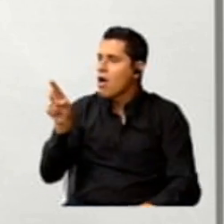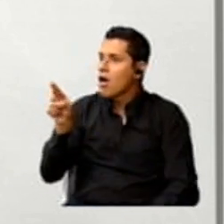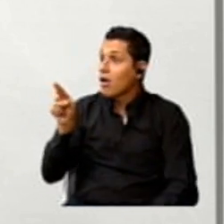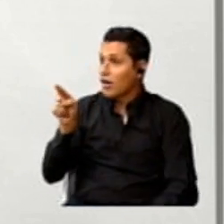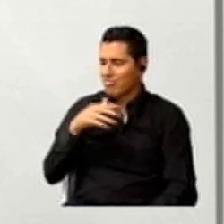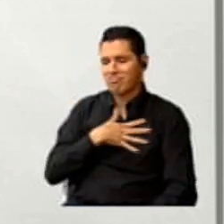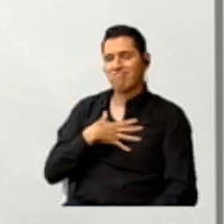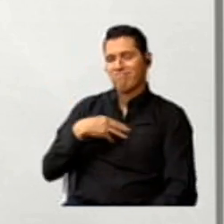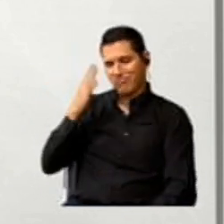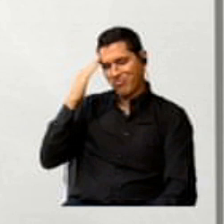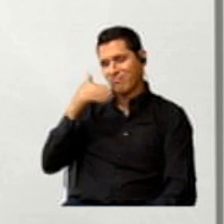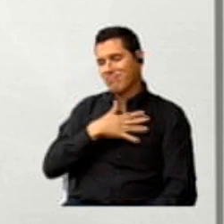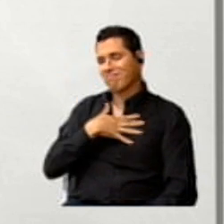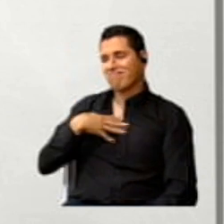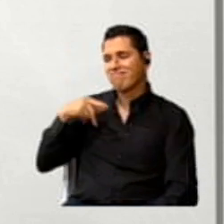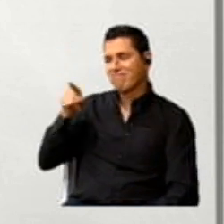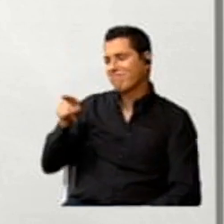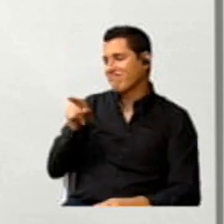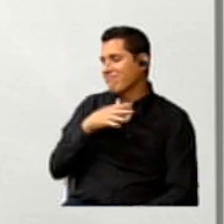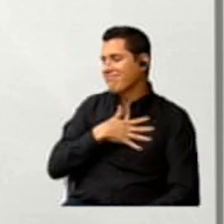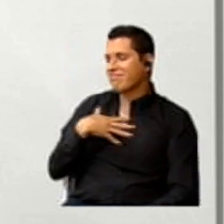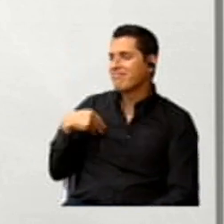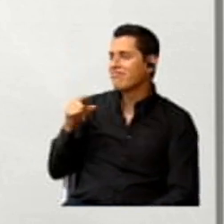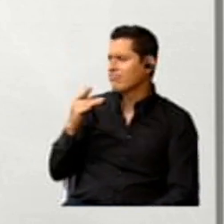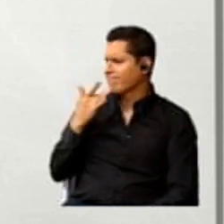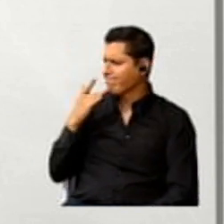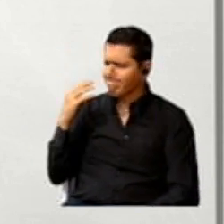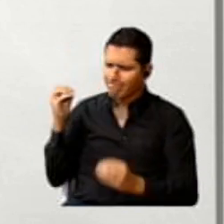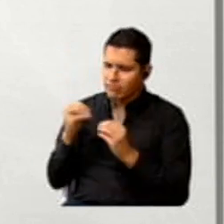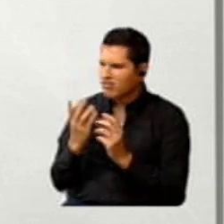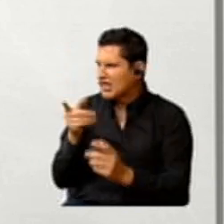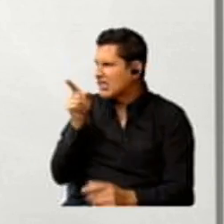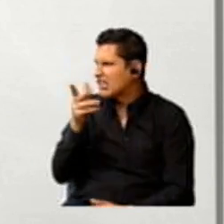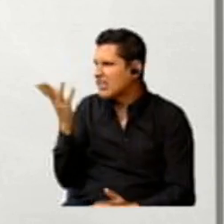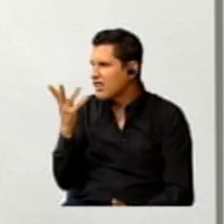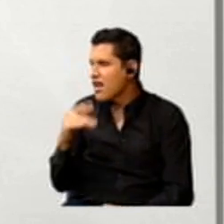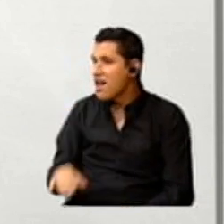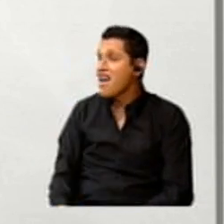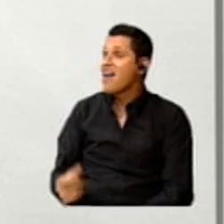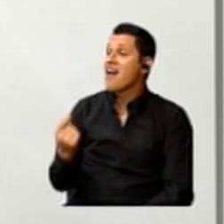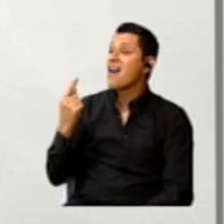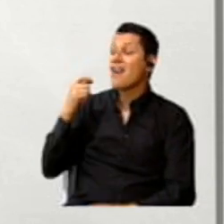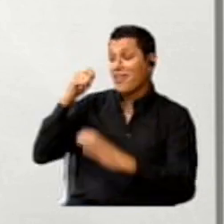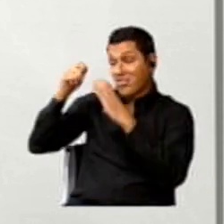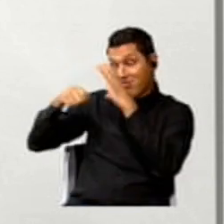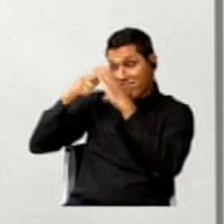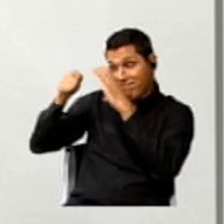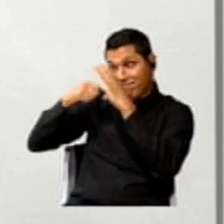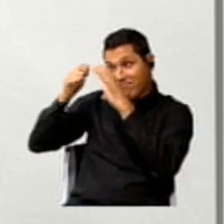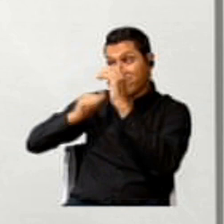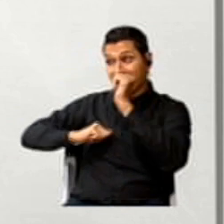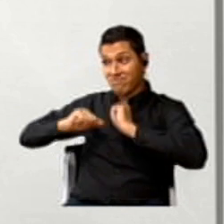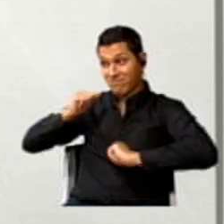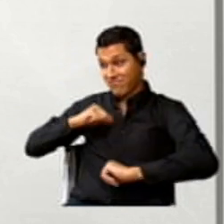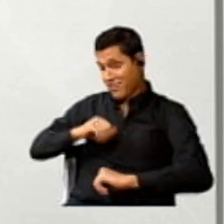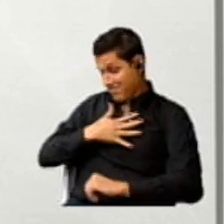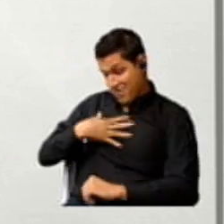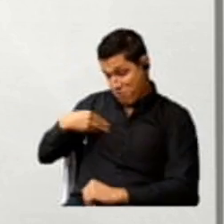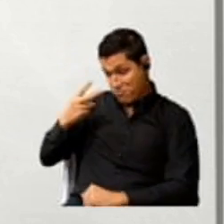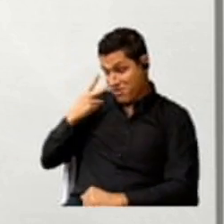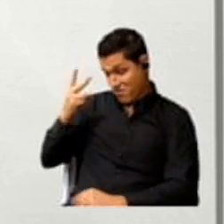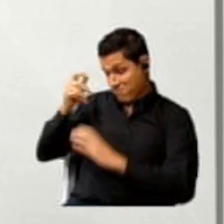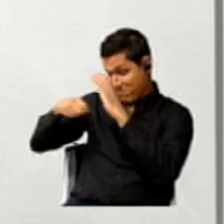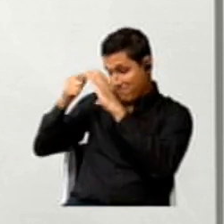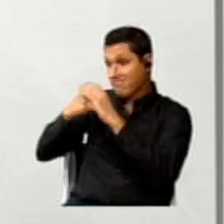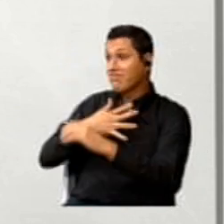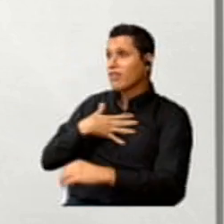it. And it's my favorite. This is the movie theater. Do you like to watch